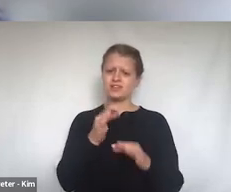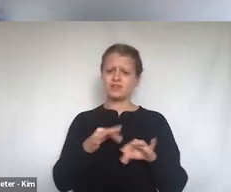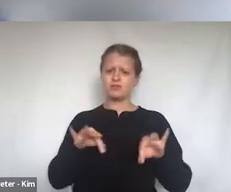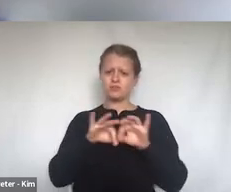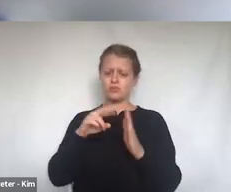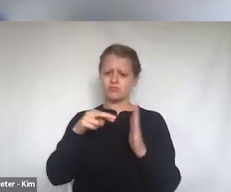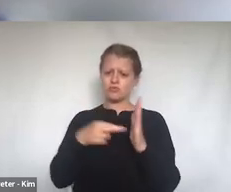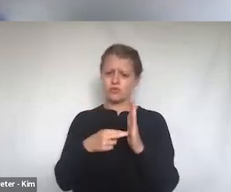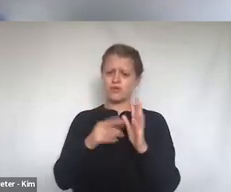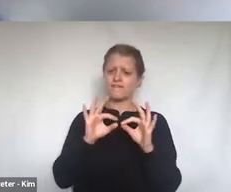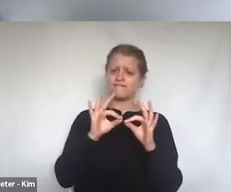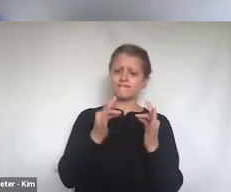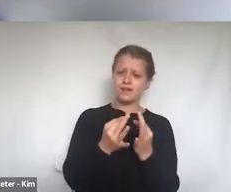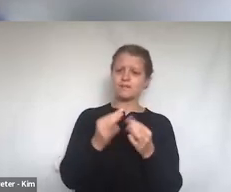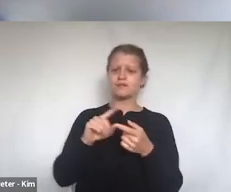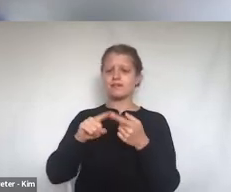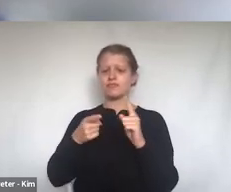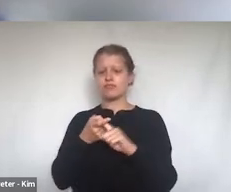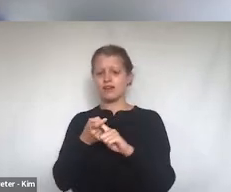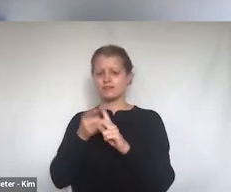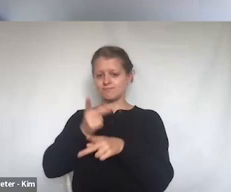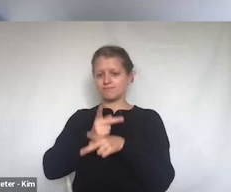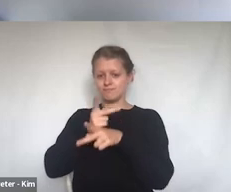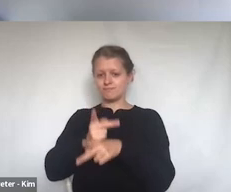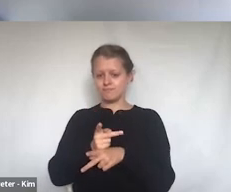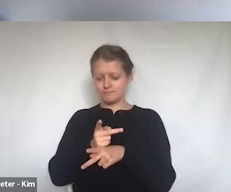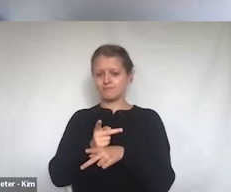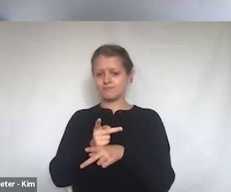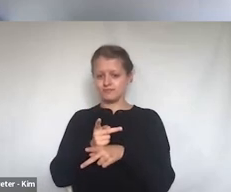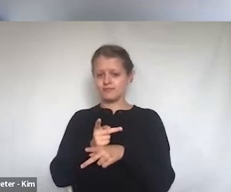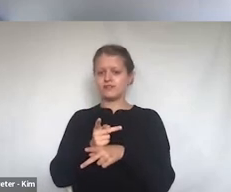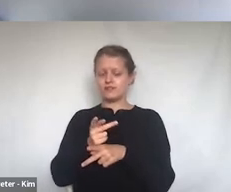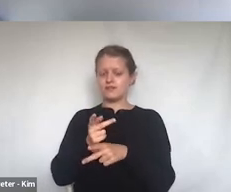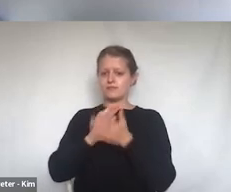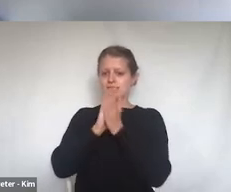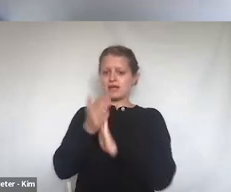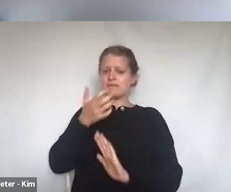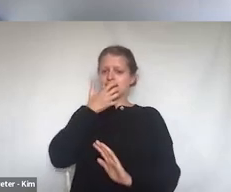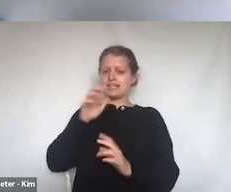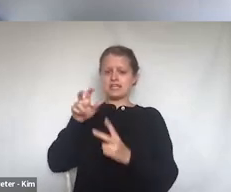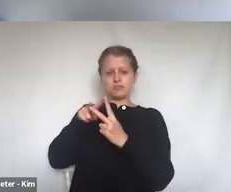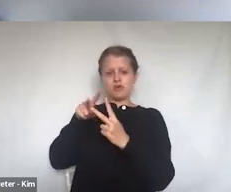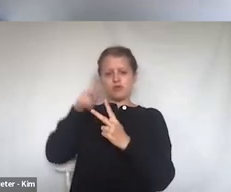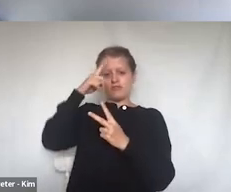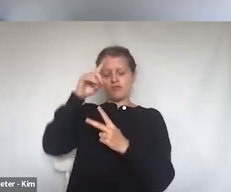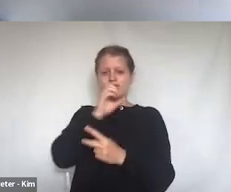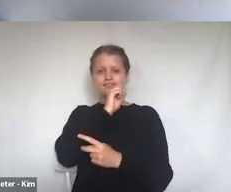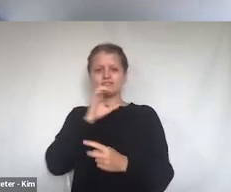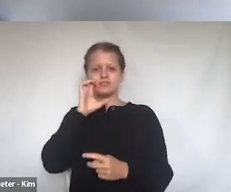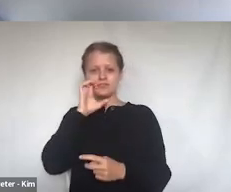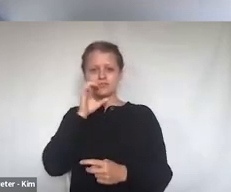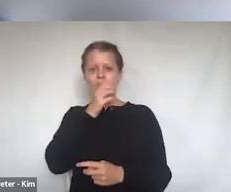friend and family caregivers can be filling, is to be a heat buddy to their elders. Sarah, you talked a little bit